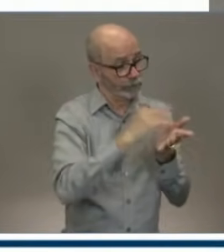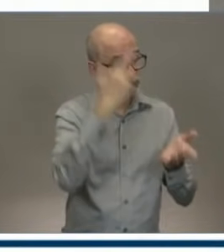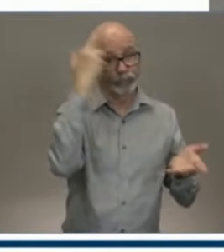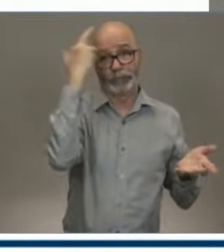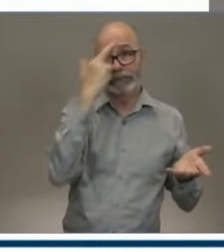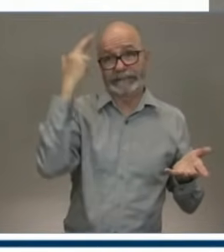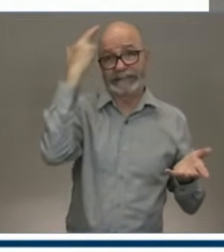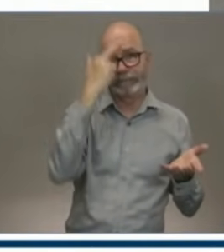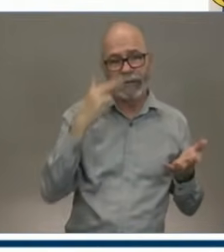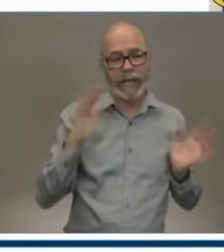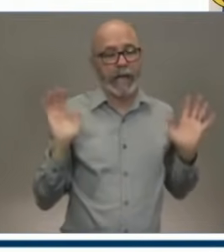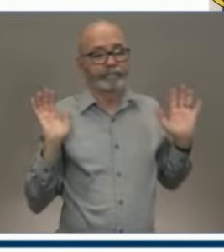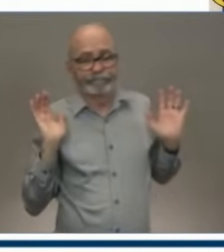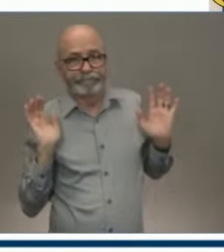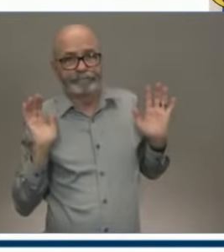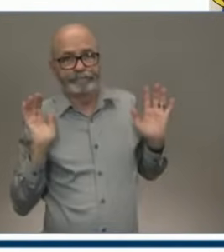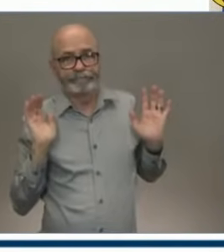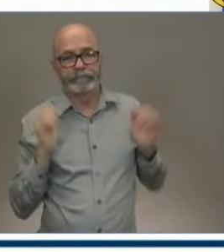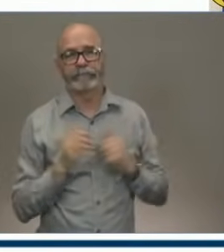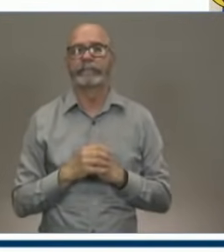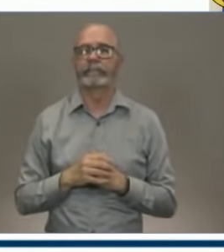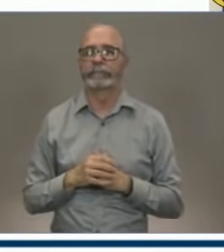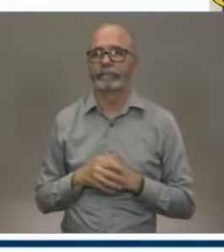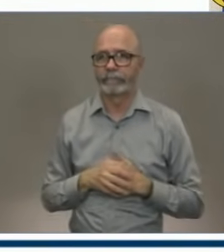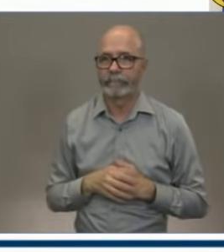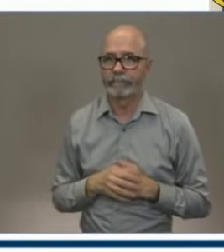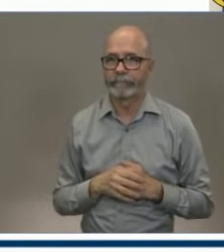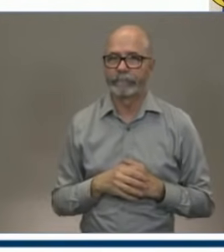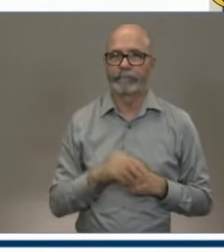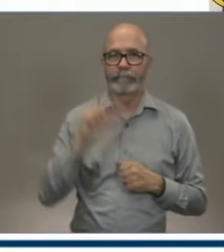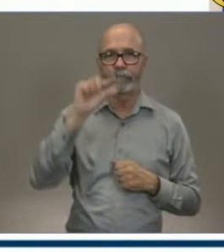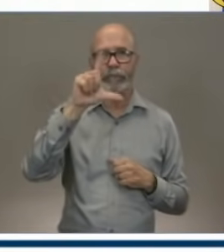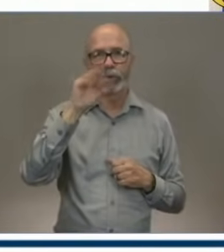mask. Next question will go to Alicia Draus with Global.